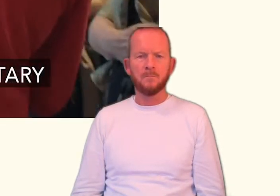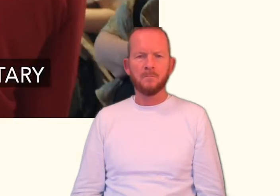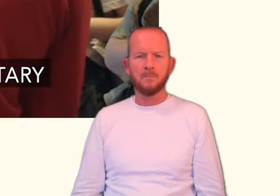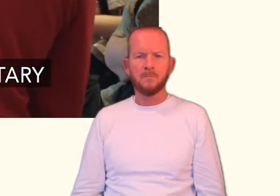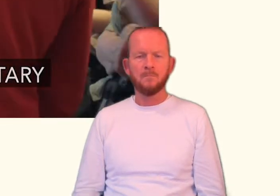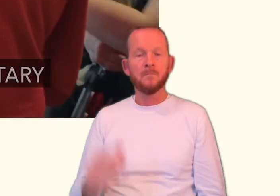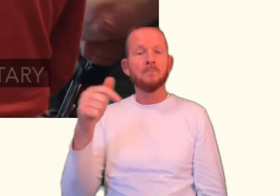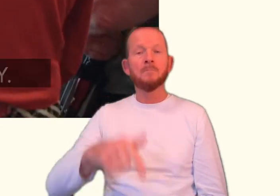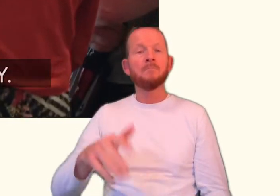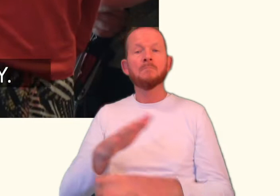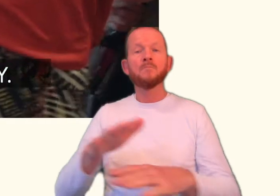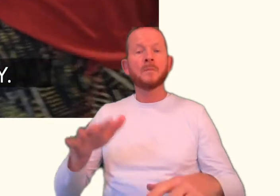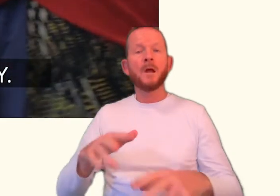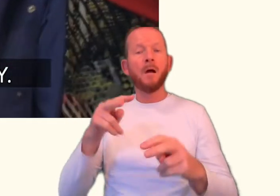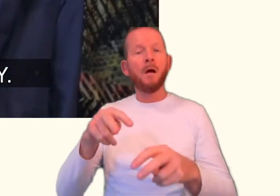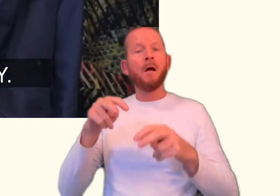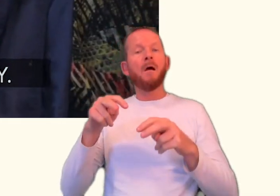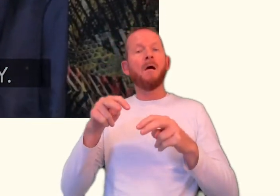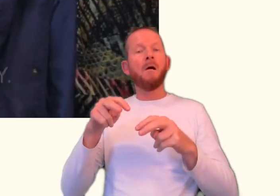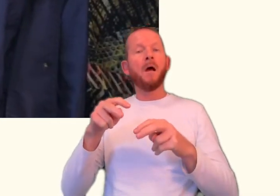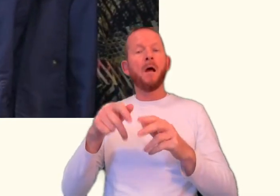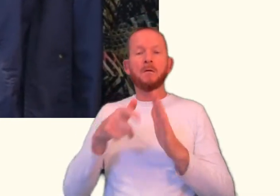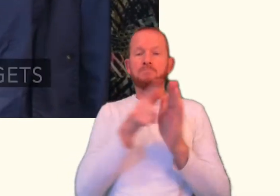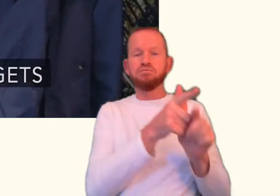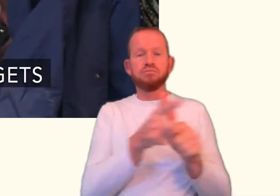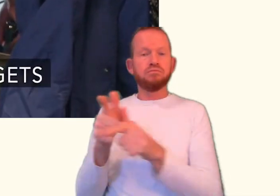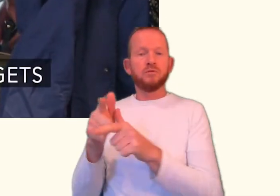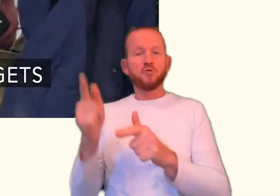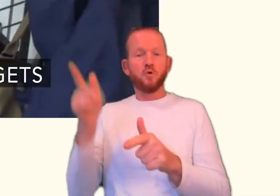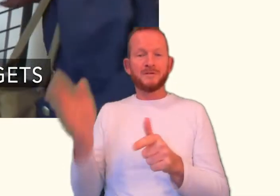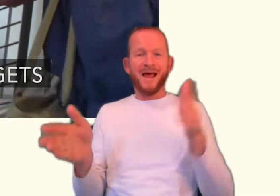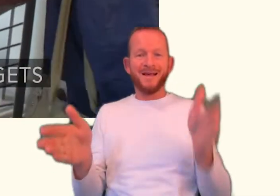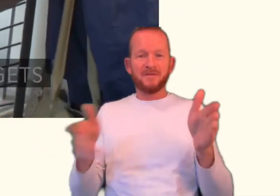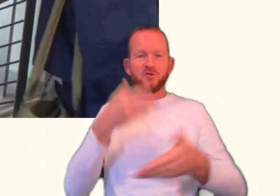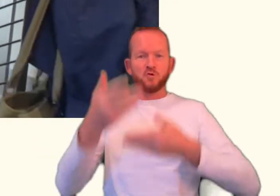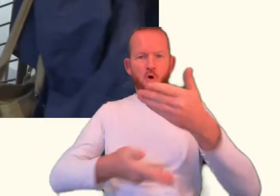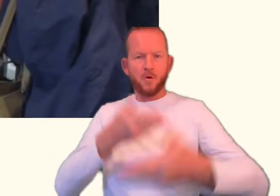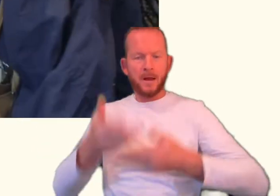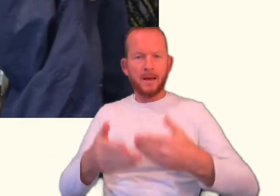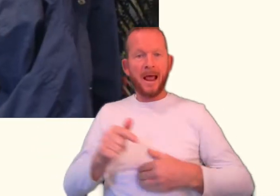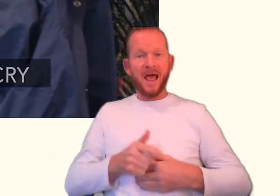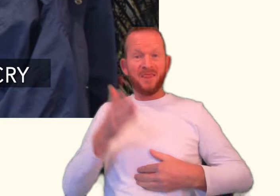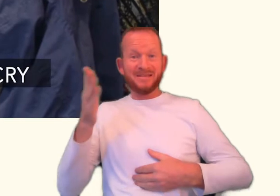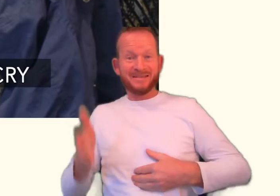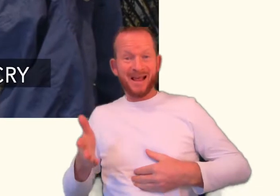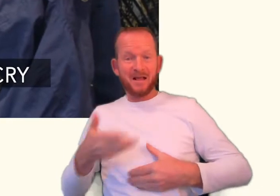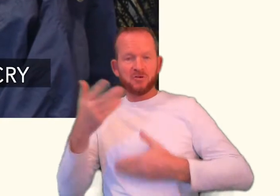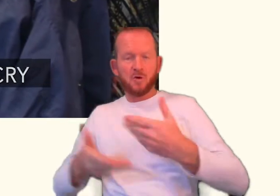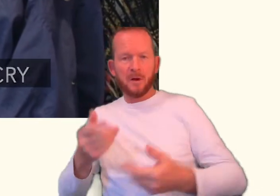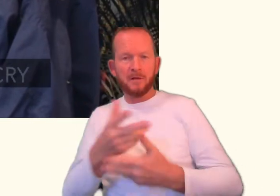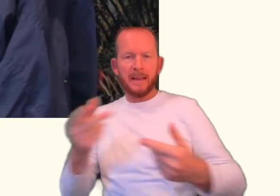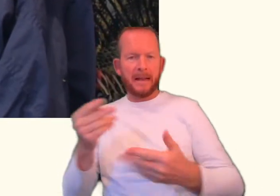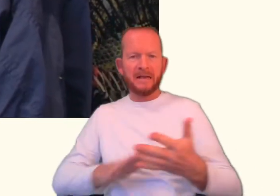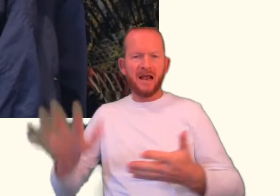This is not an objective documentary showing two sides of the story. This is the side of the story that gets little national publicity or